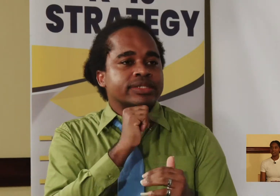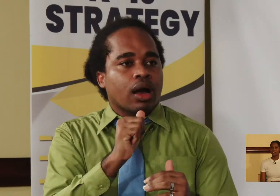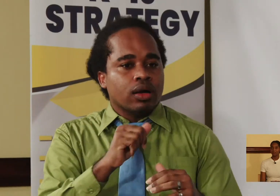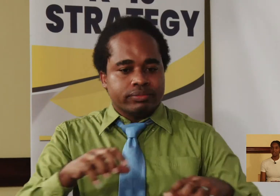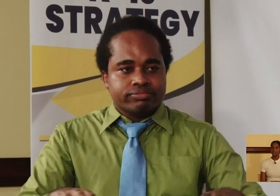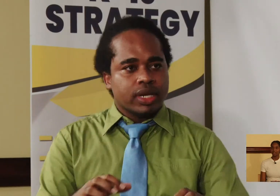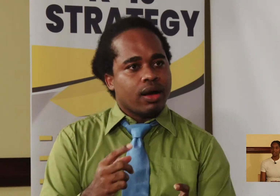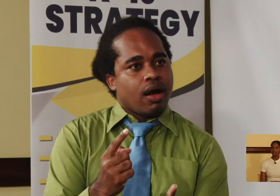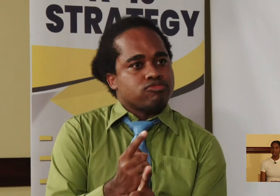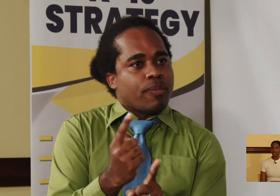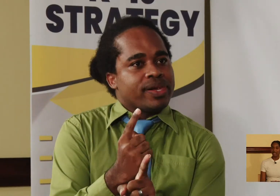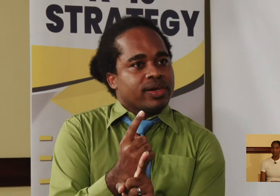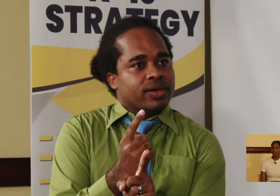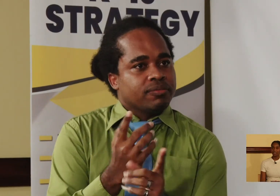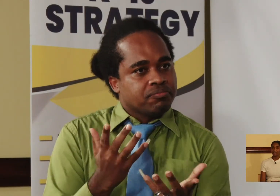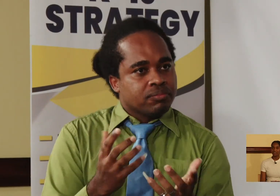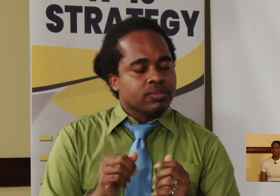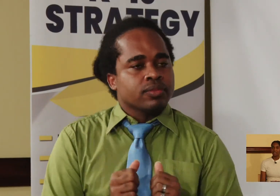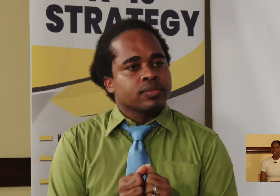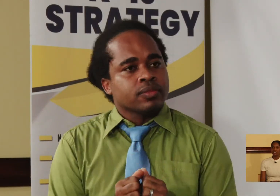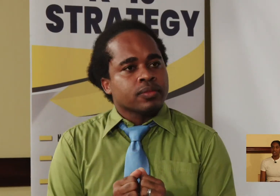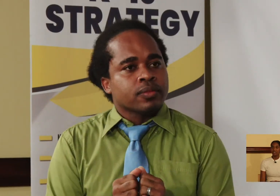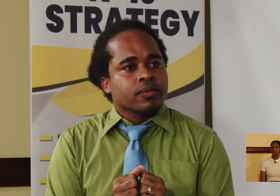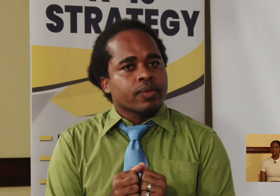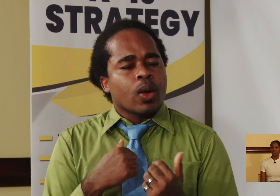if something happens,